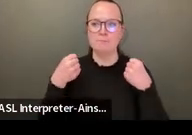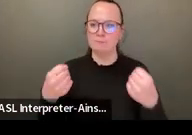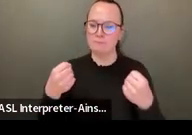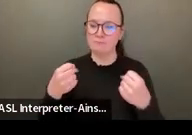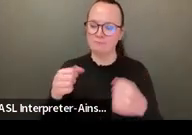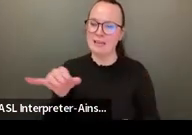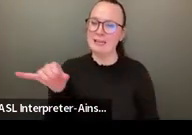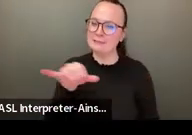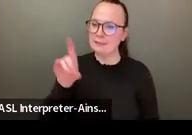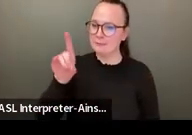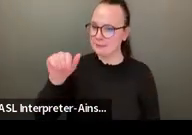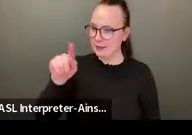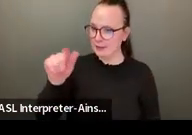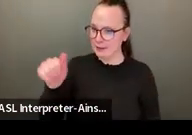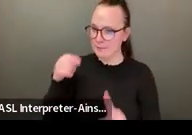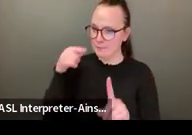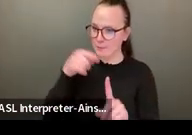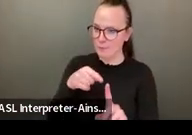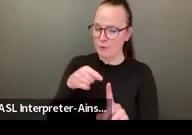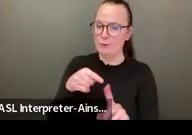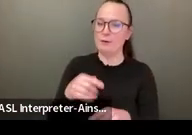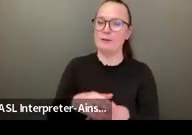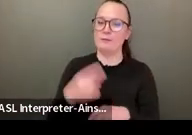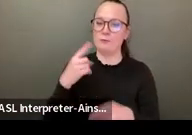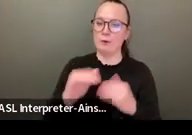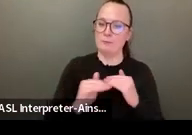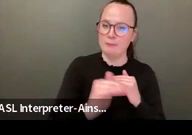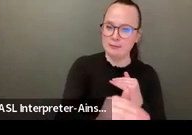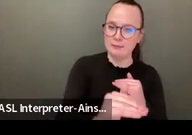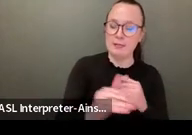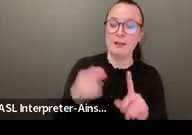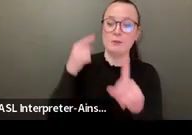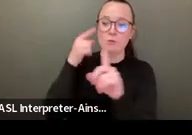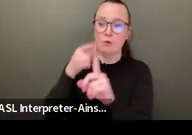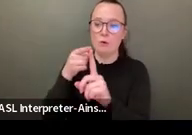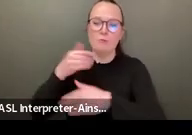for your baseline data, your goal, and your progress monitoring.